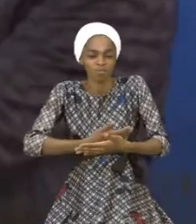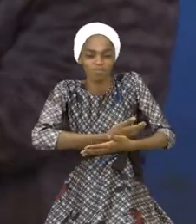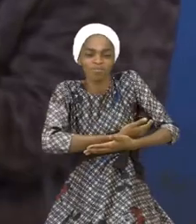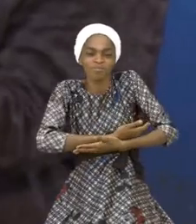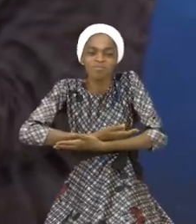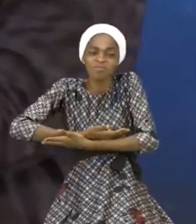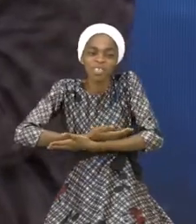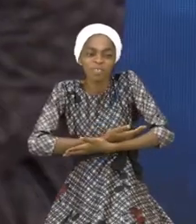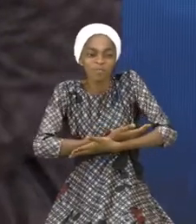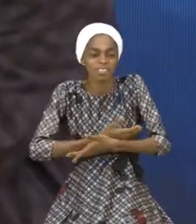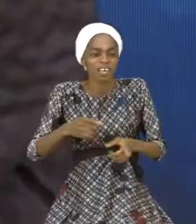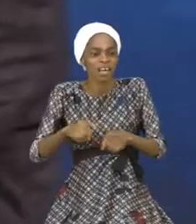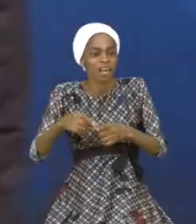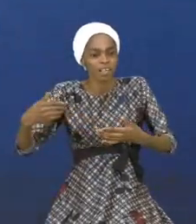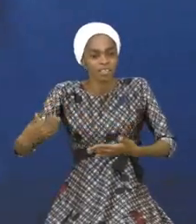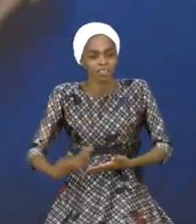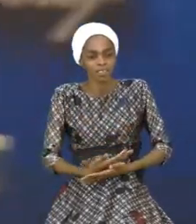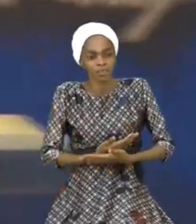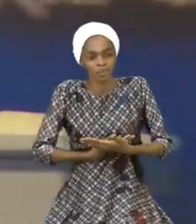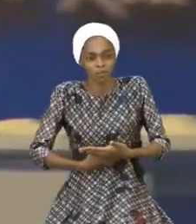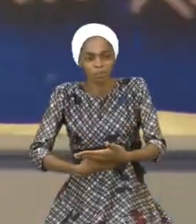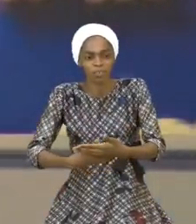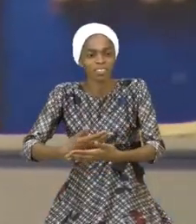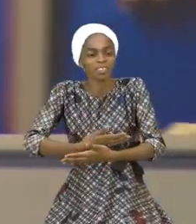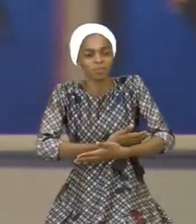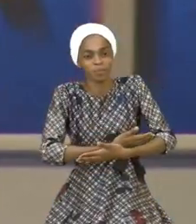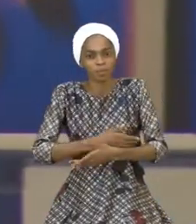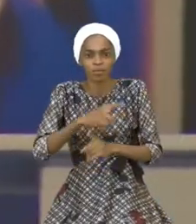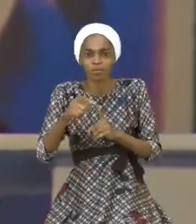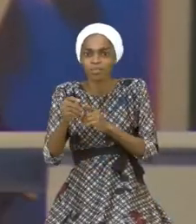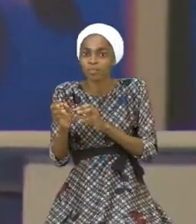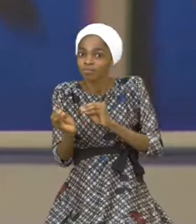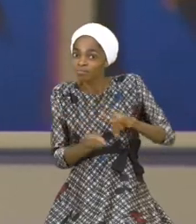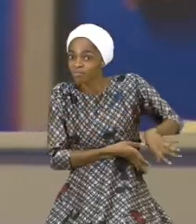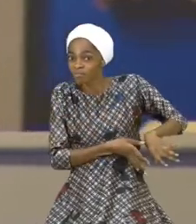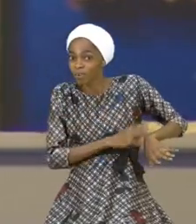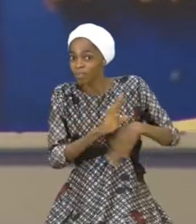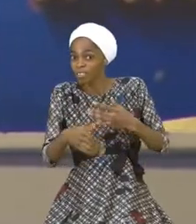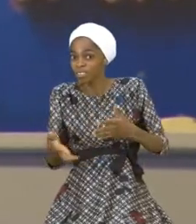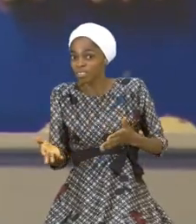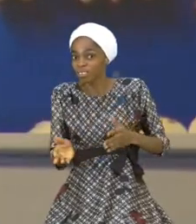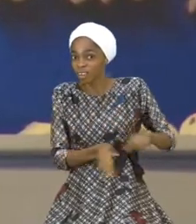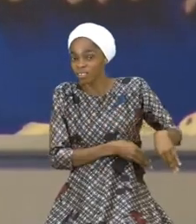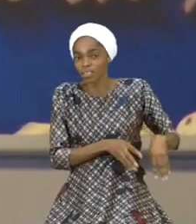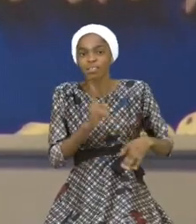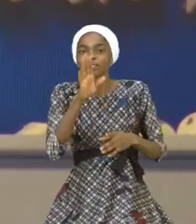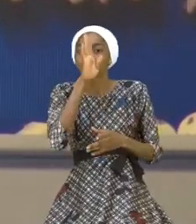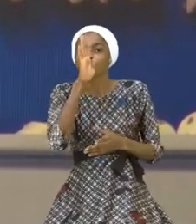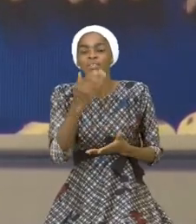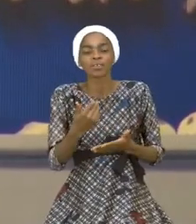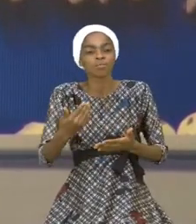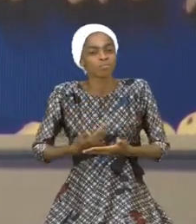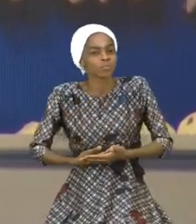as newborn babes, when you lay all those things aside, you'll be born